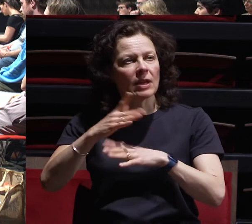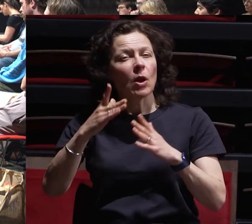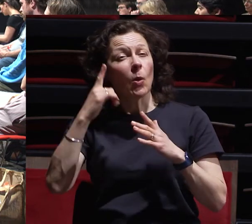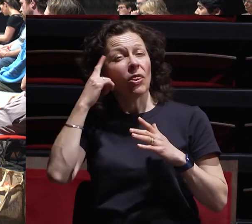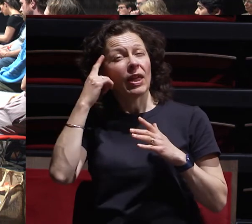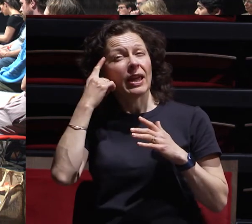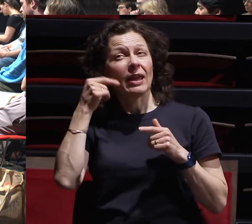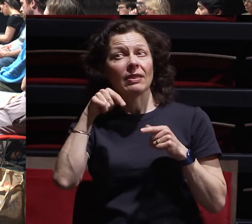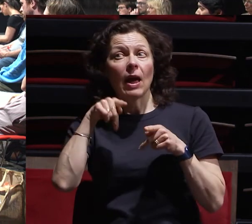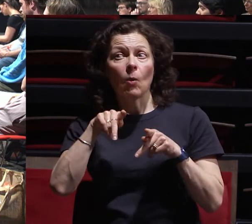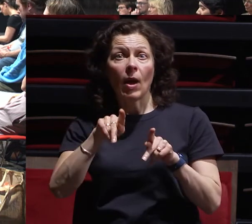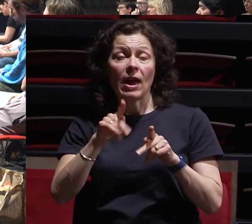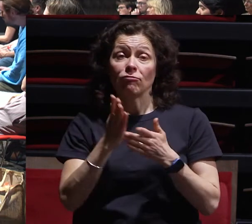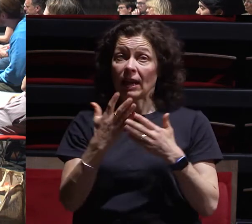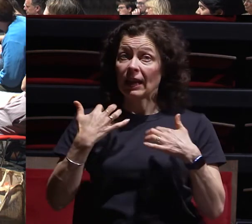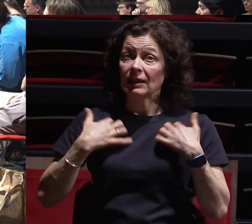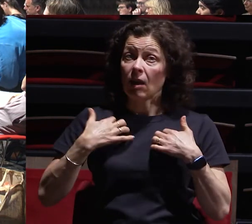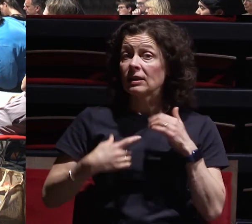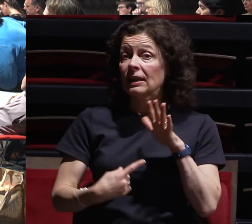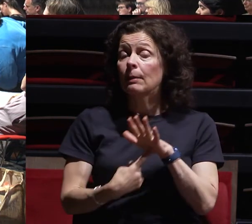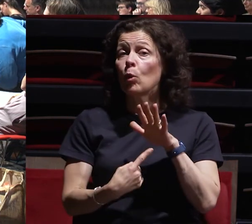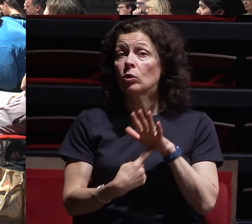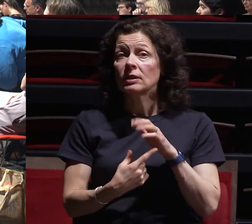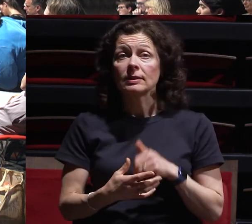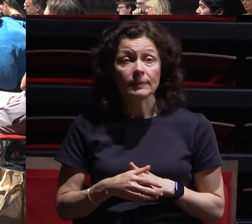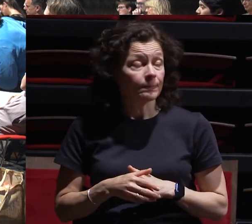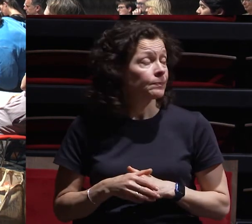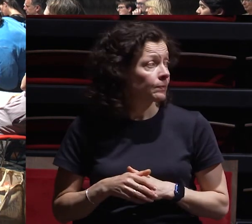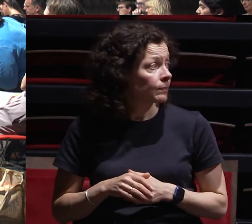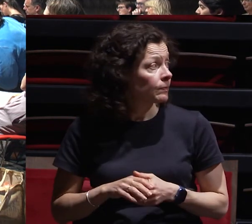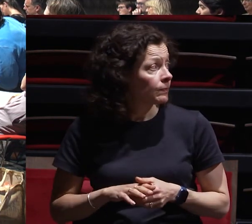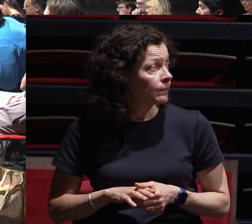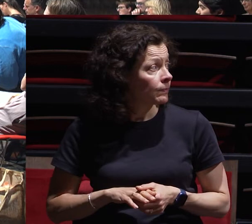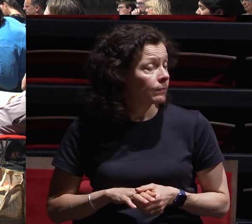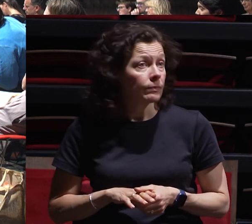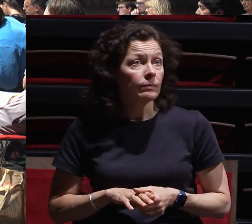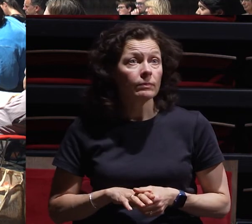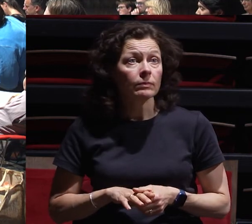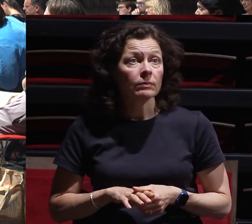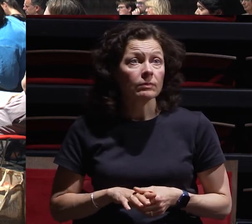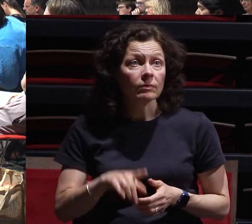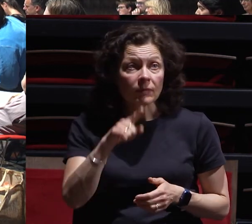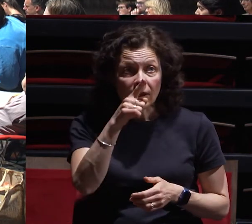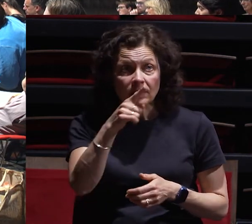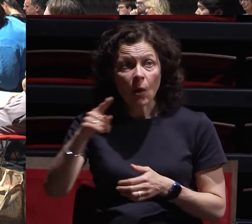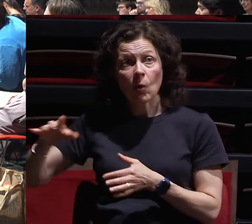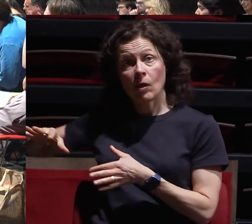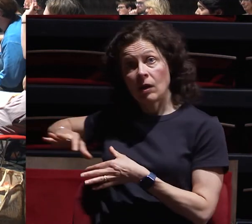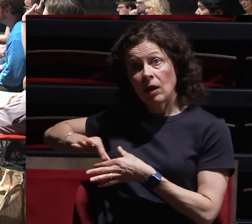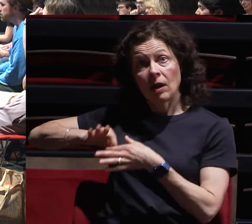the page, it's meant to be seen. So thinking like that is really exciting and important too, I think.